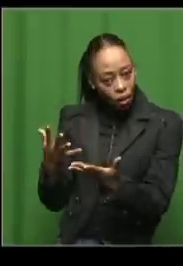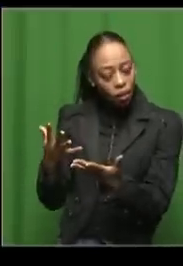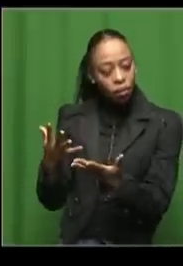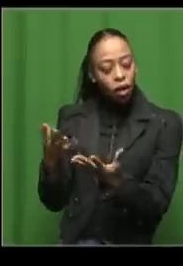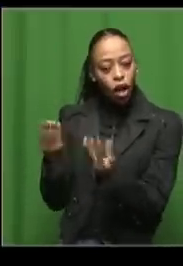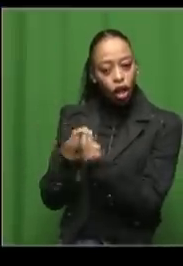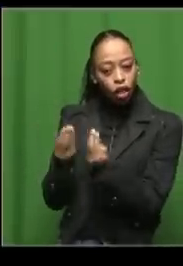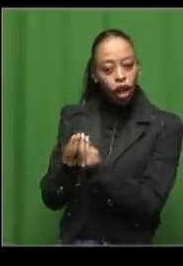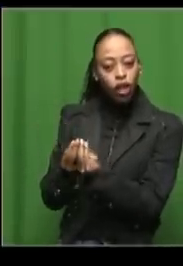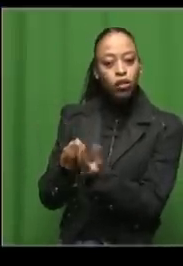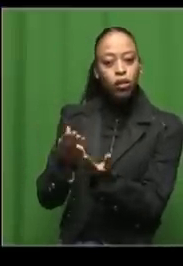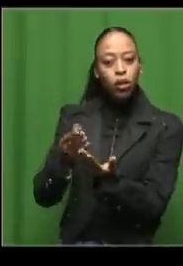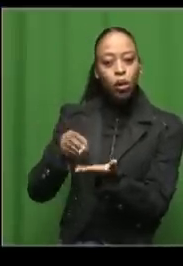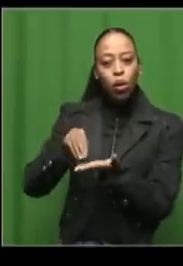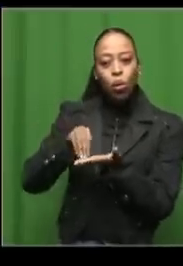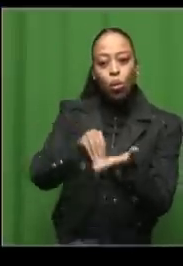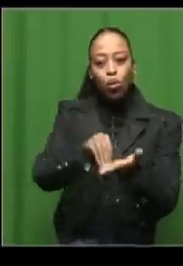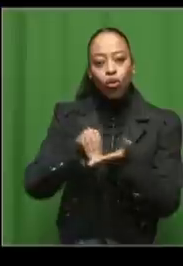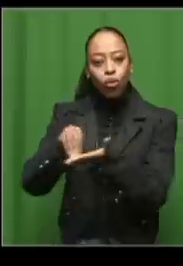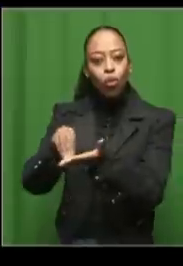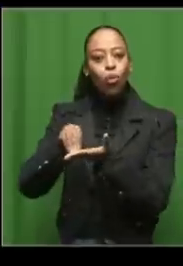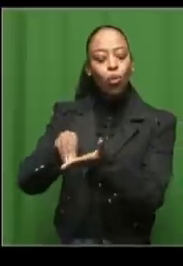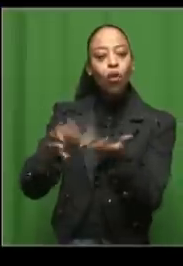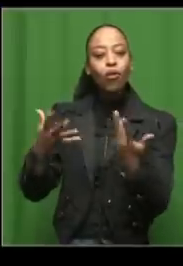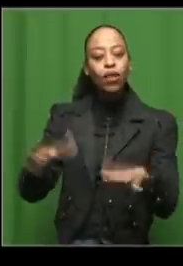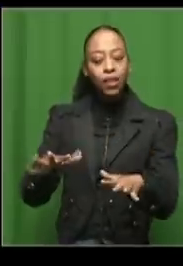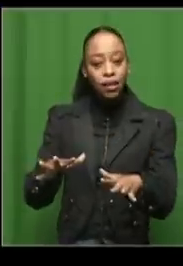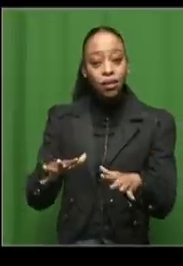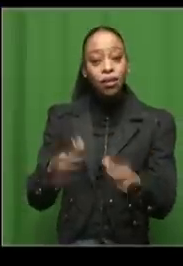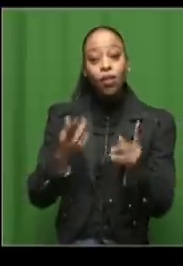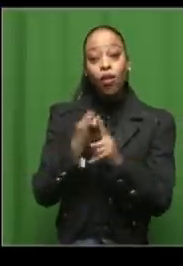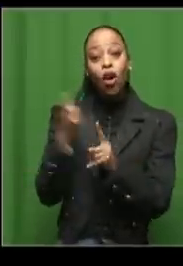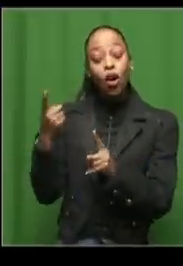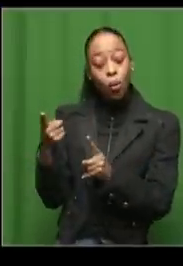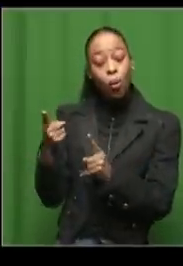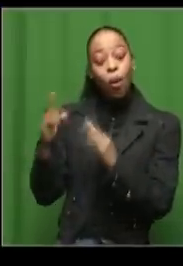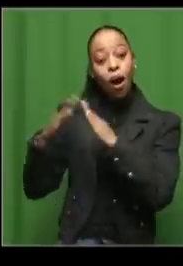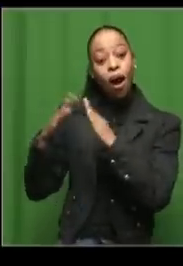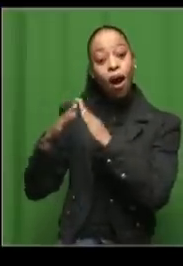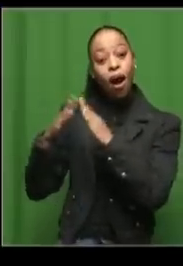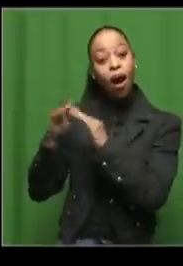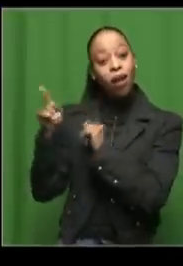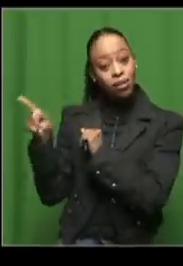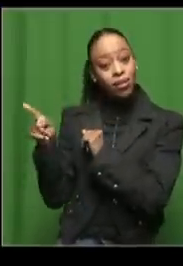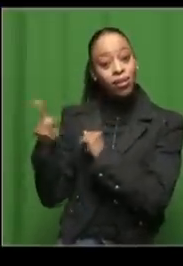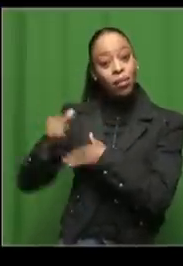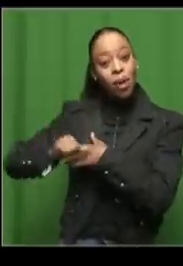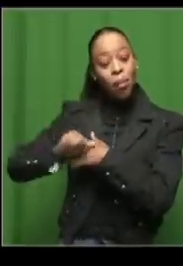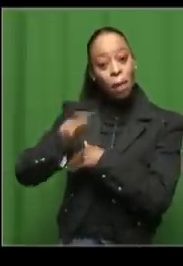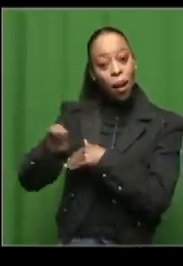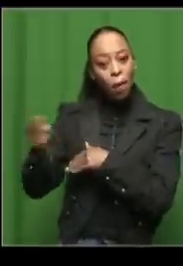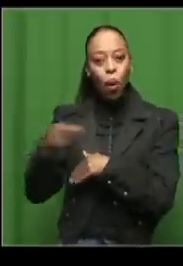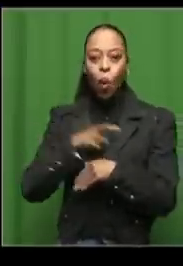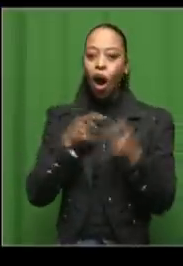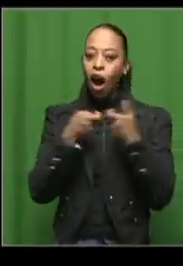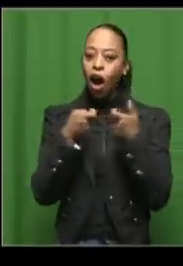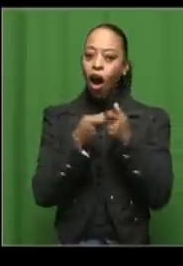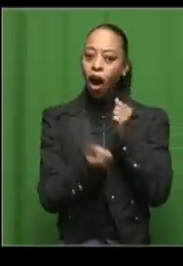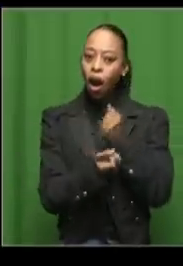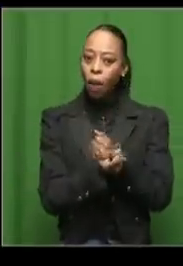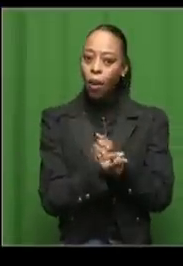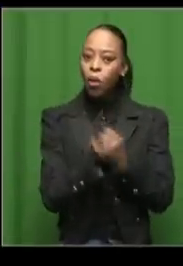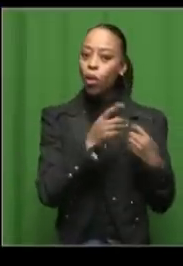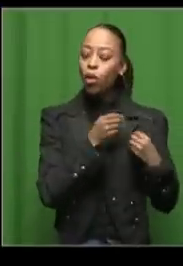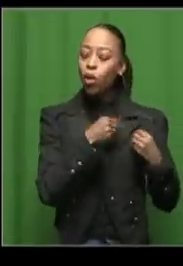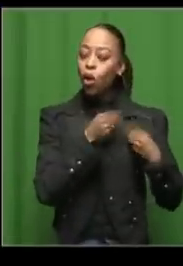her rented Hyde Park mansion. This happened on Tuesday when there was apparently a bit of a fight that broke out with the landlord.